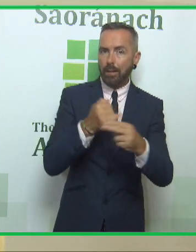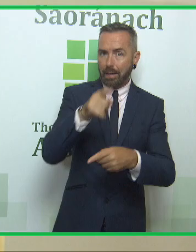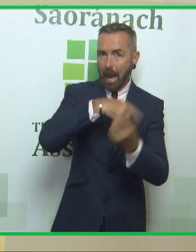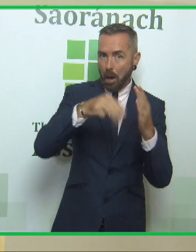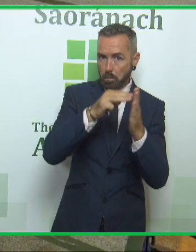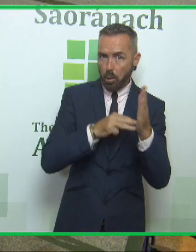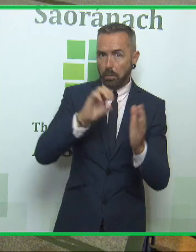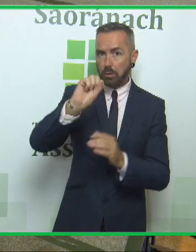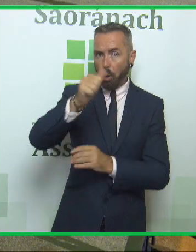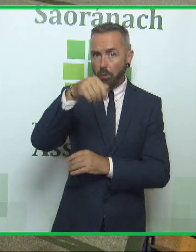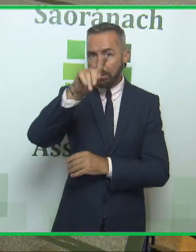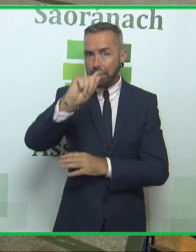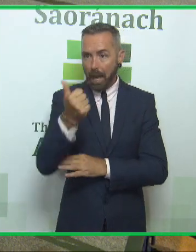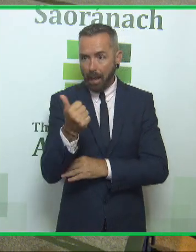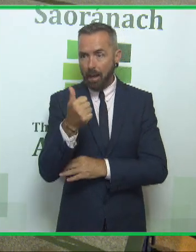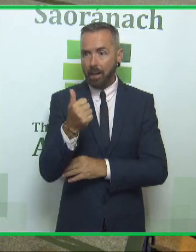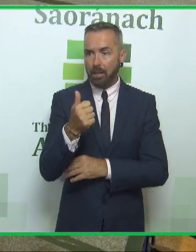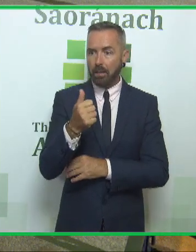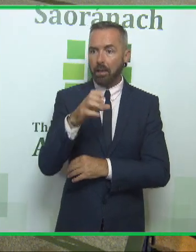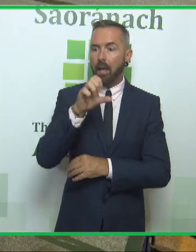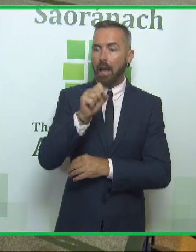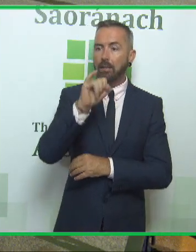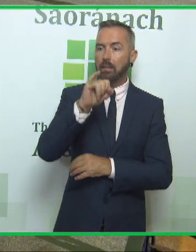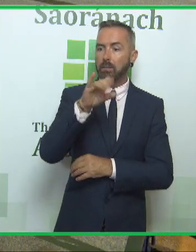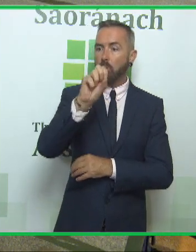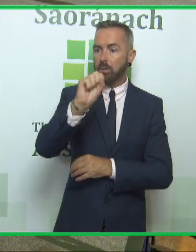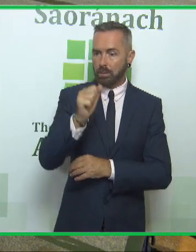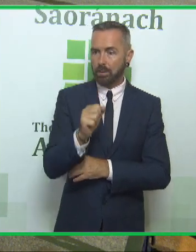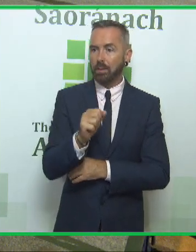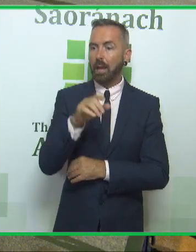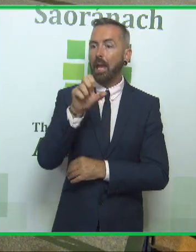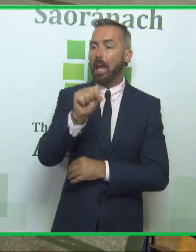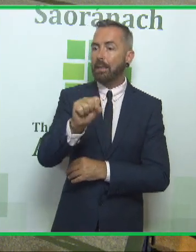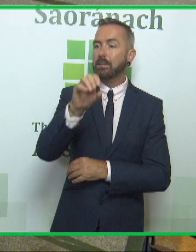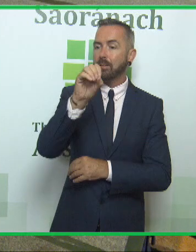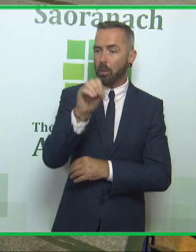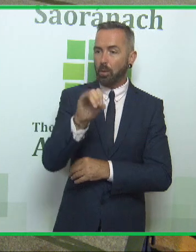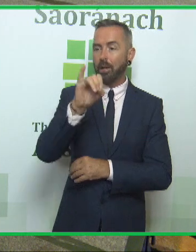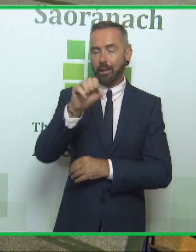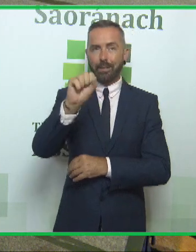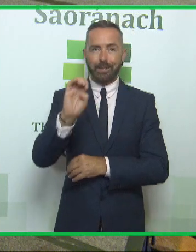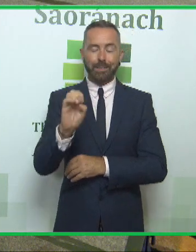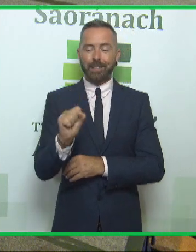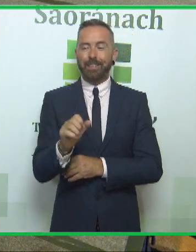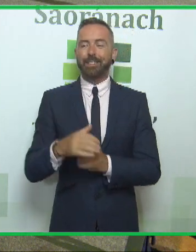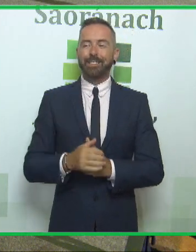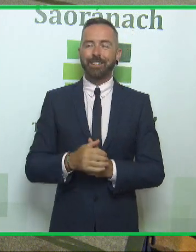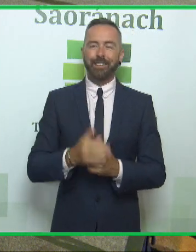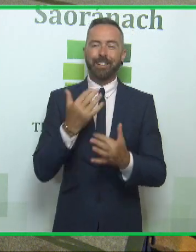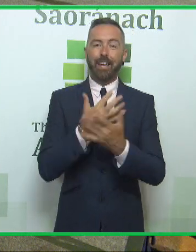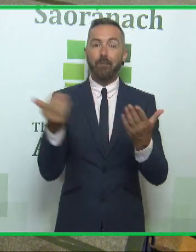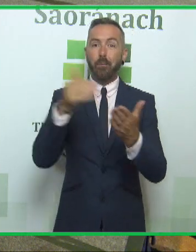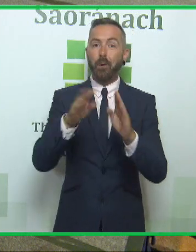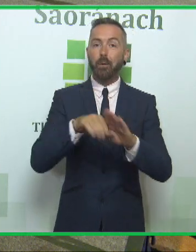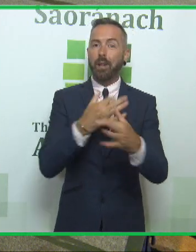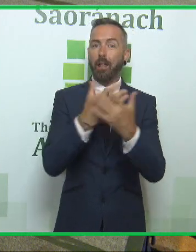little recovery capital. And the difference, I suppose, what Jo-Hanna was saying is that if someone comes in with a lot of recovery capital, the work